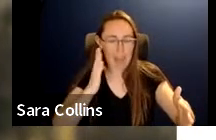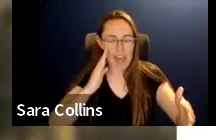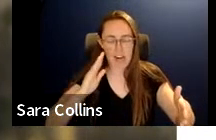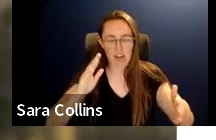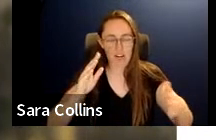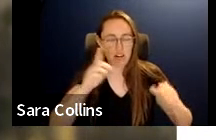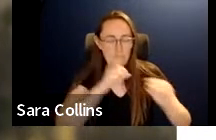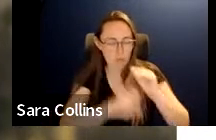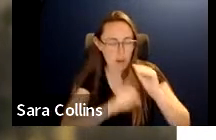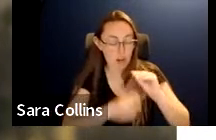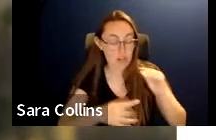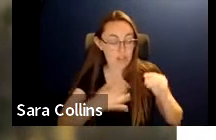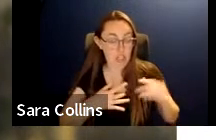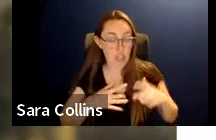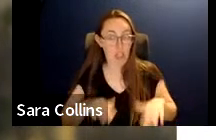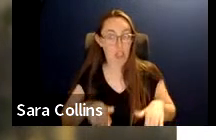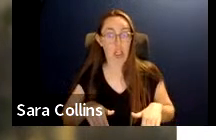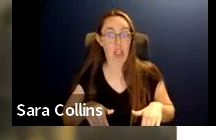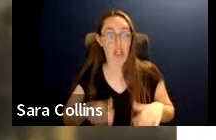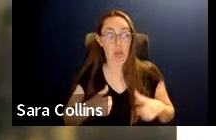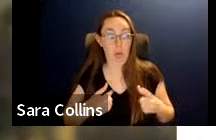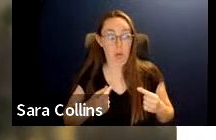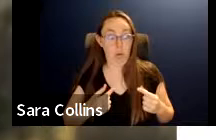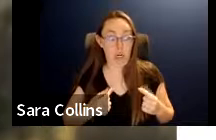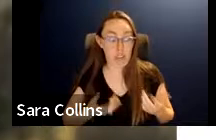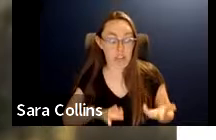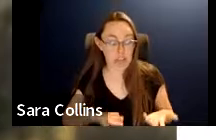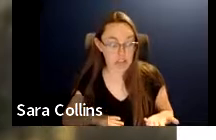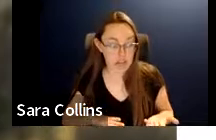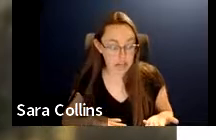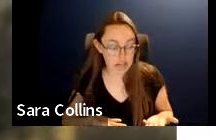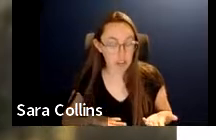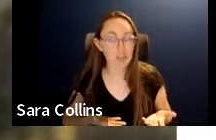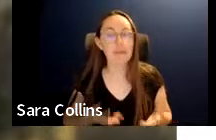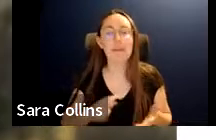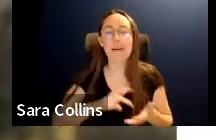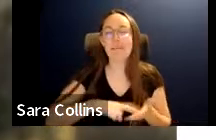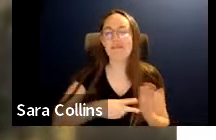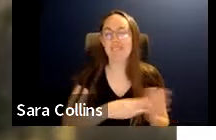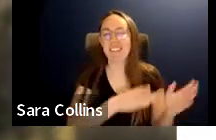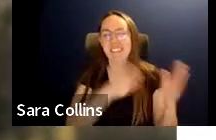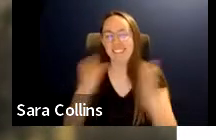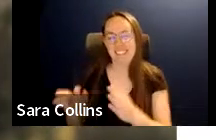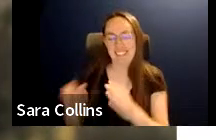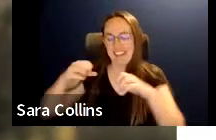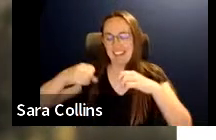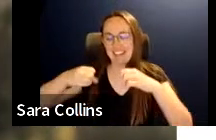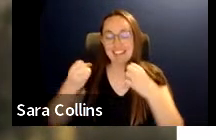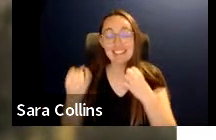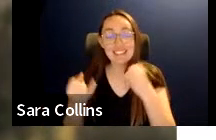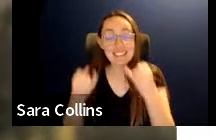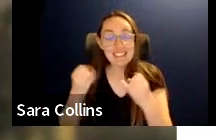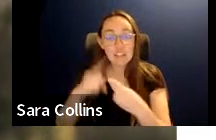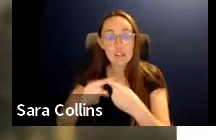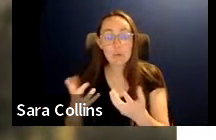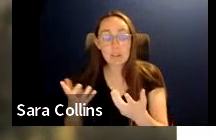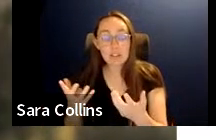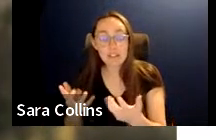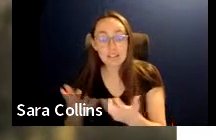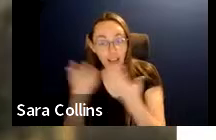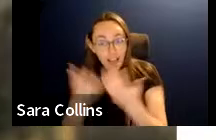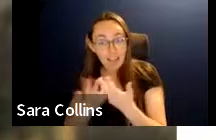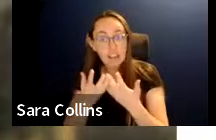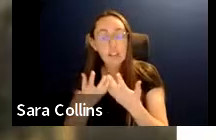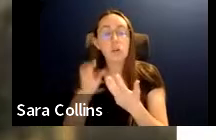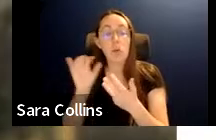tomatoes and feel like, oh my gosh, where do I start? So what we're doing in our seed to salad area is we're growing the same row crops that we